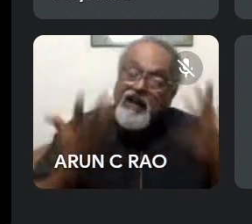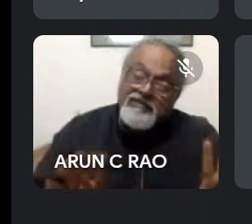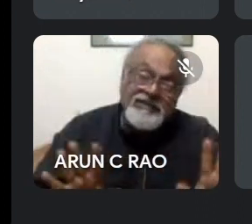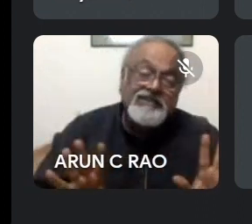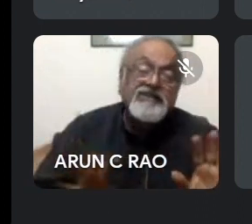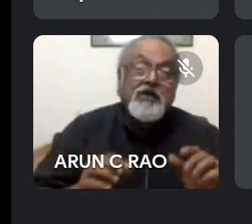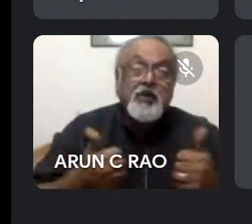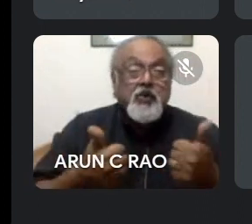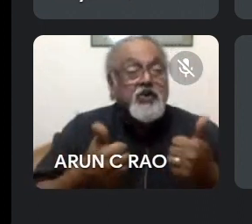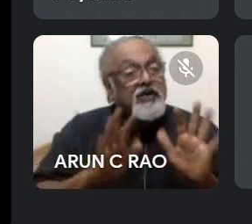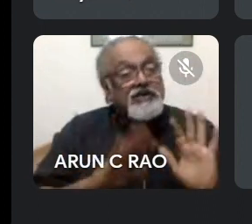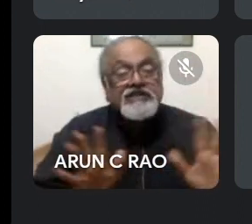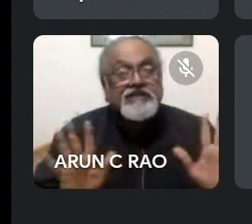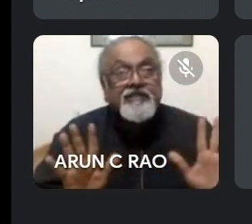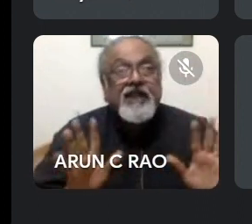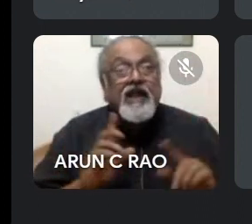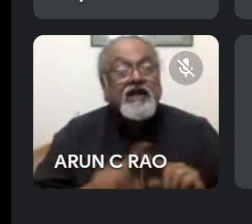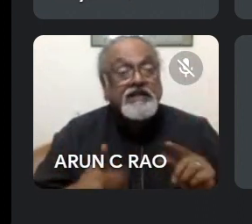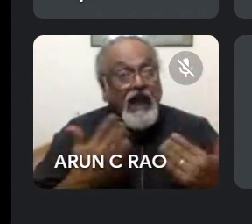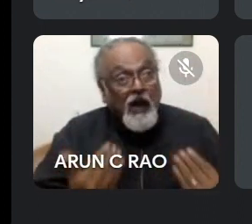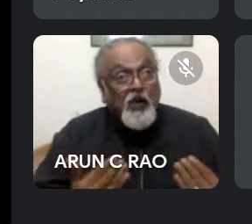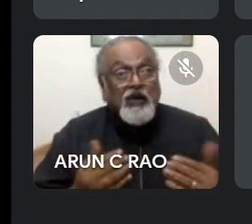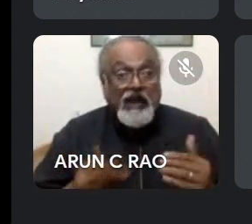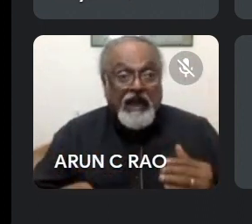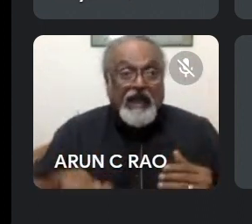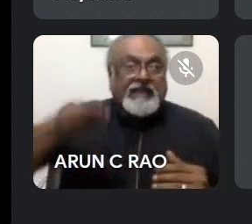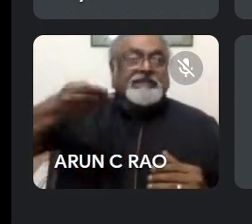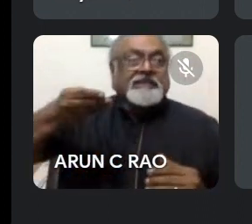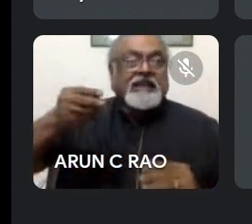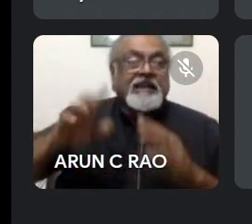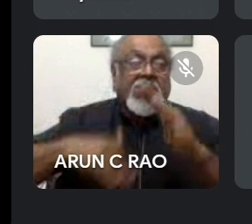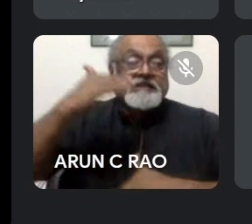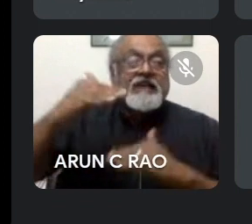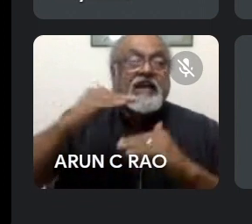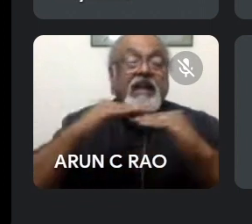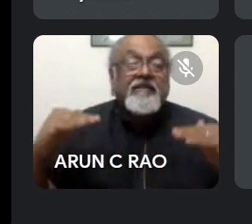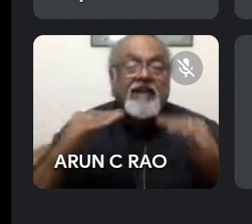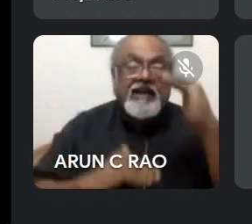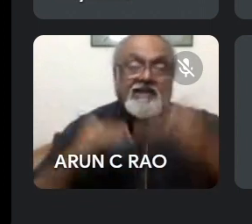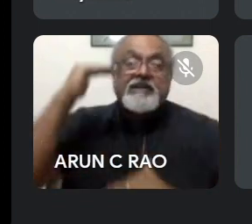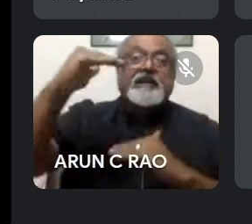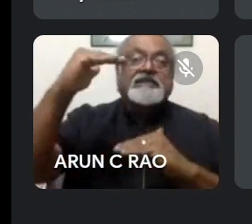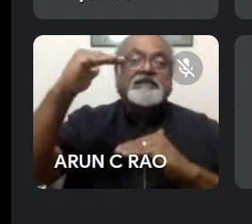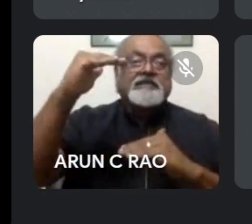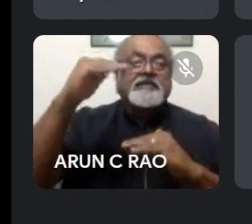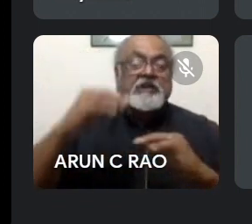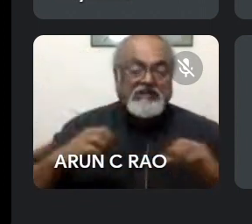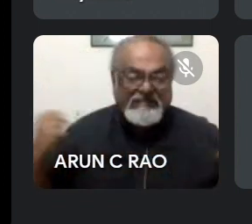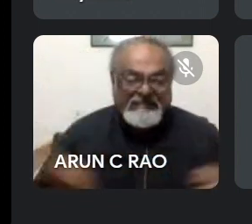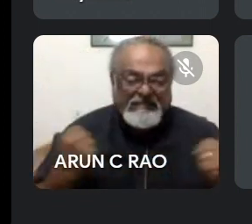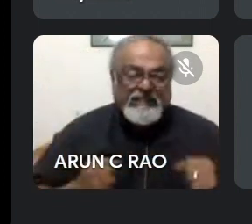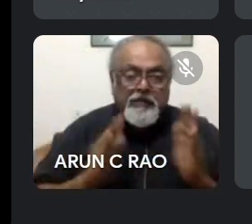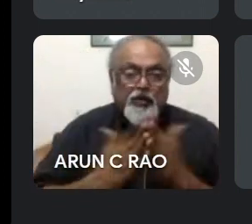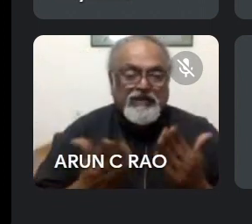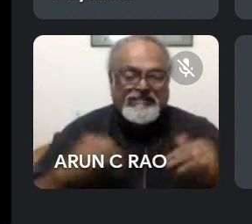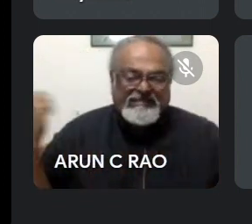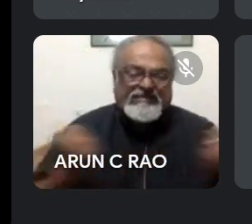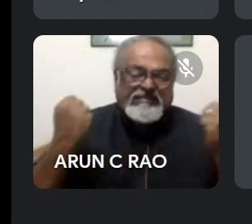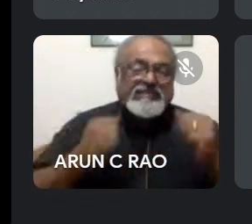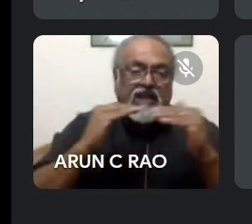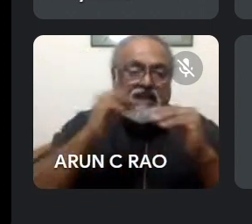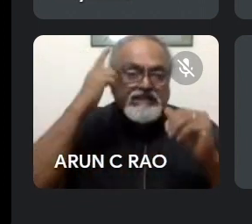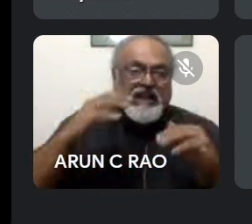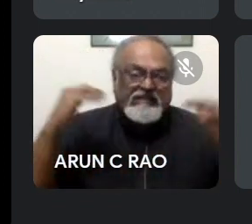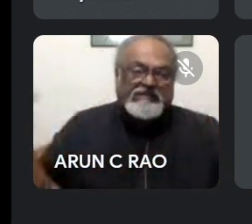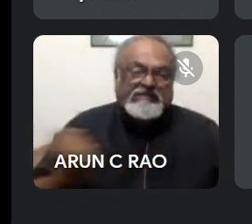are you complaining? Why are you, isn't it hard for you? Why then give up if it's so hard to read. I'm